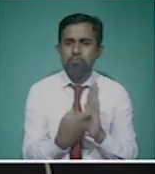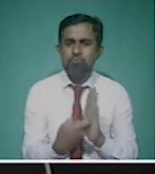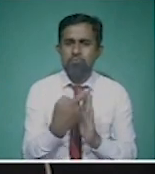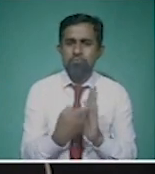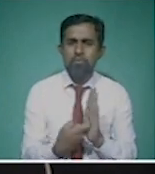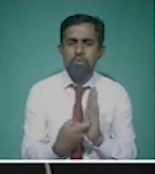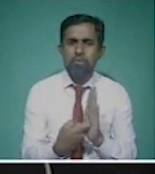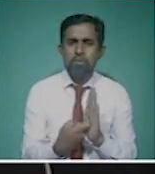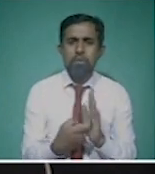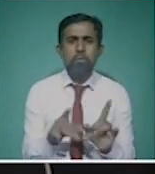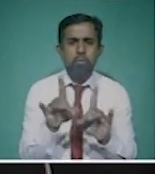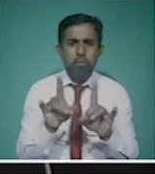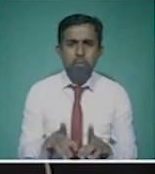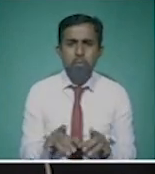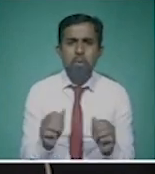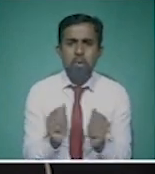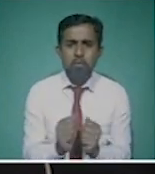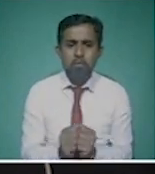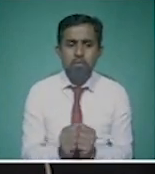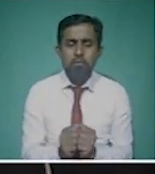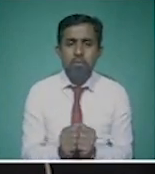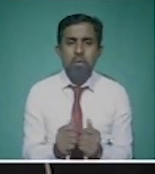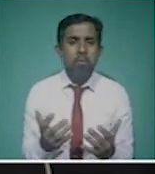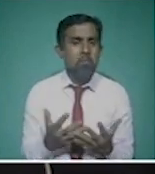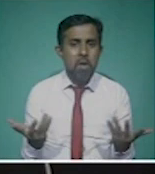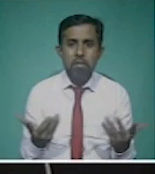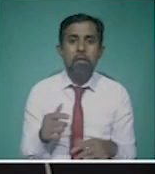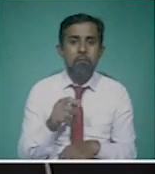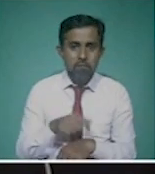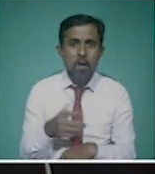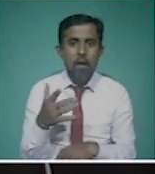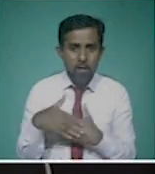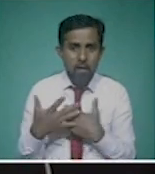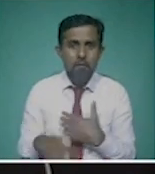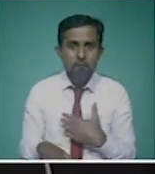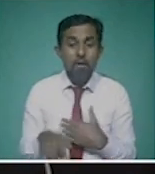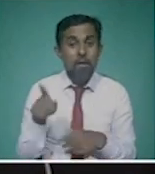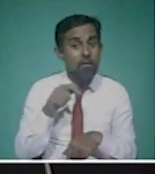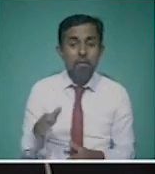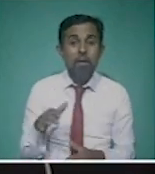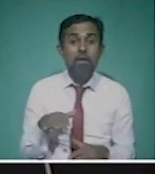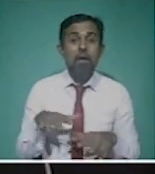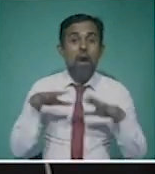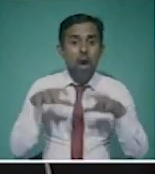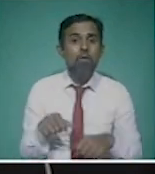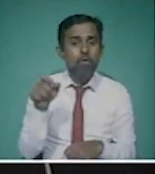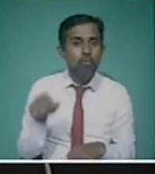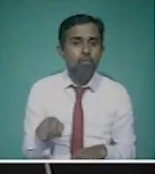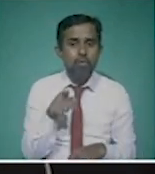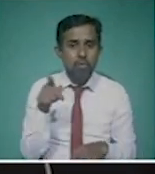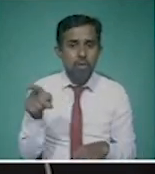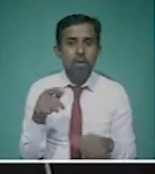the Minister of Justice and the former minister, as well as the current minister, who have taken